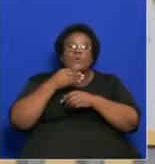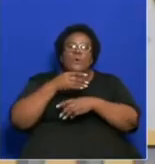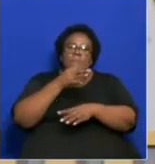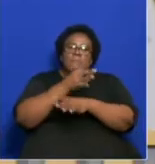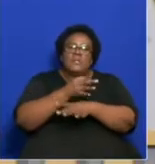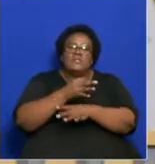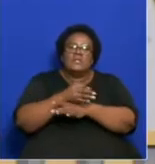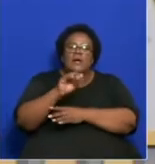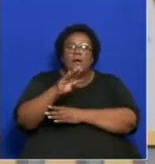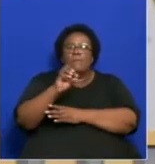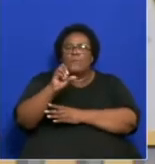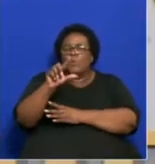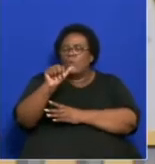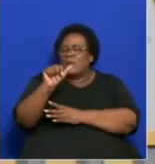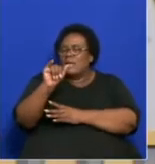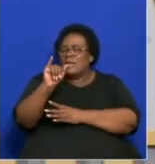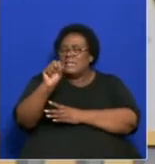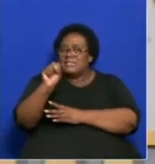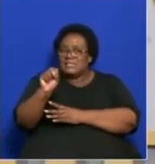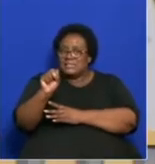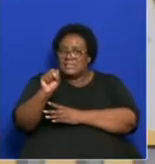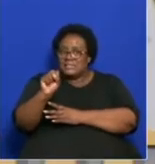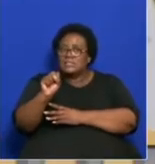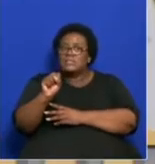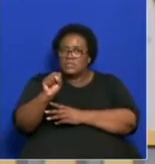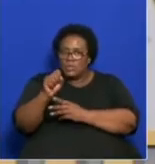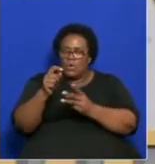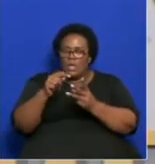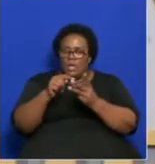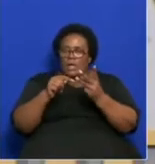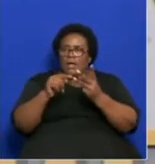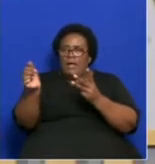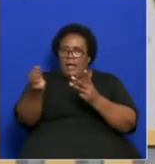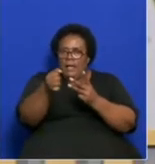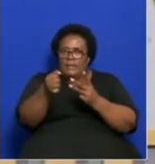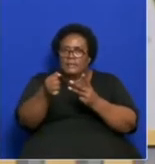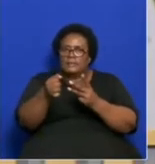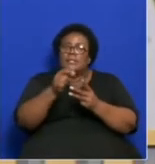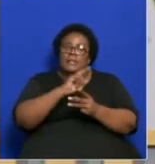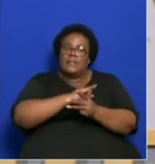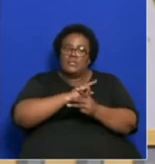That is why such invoices, right,